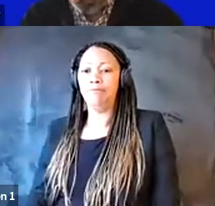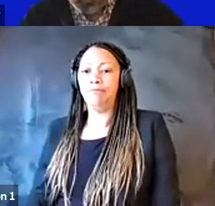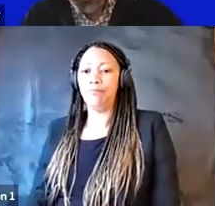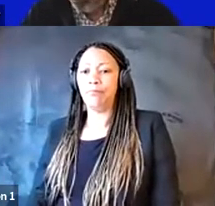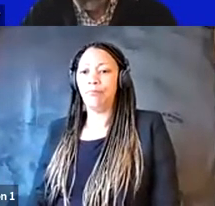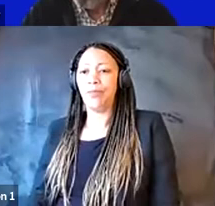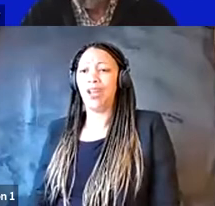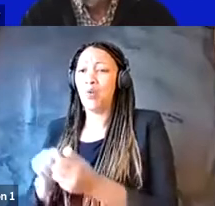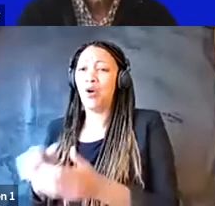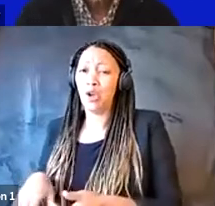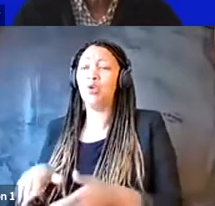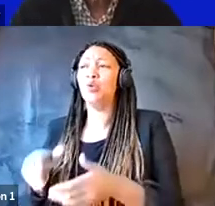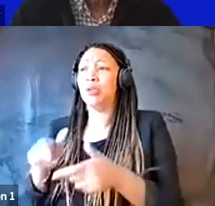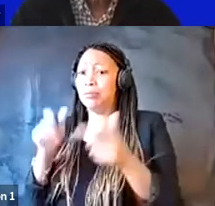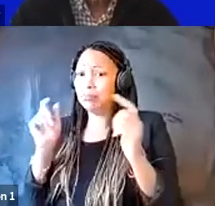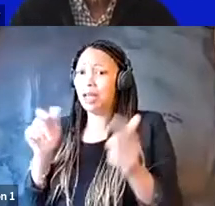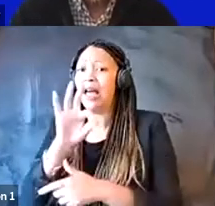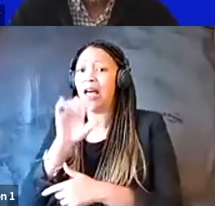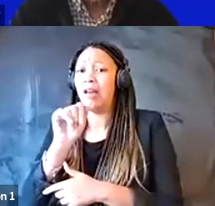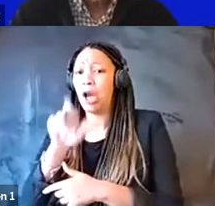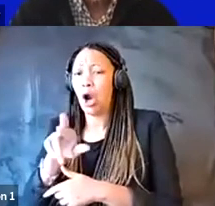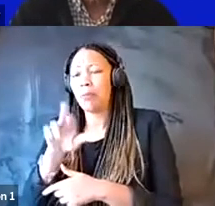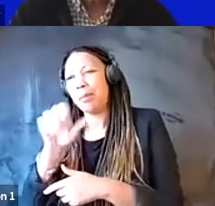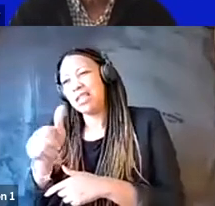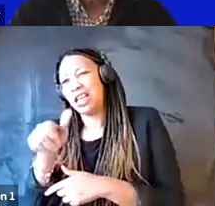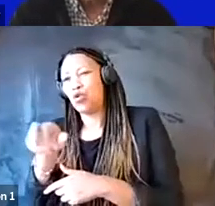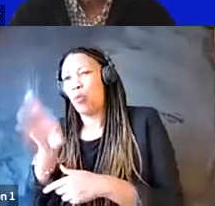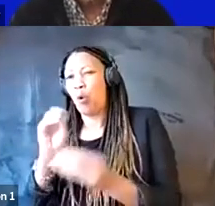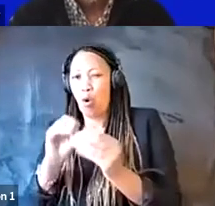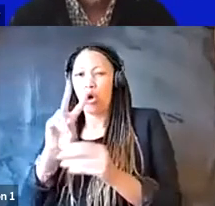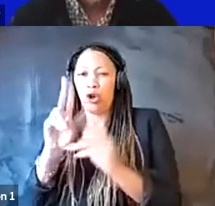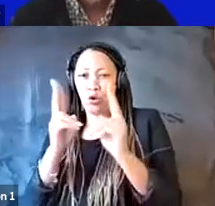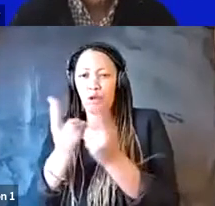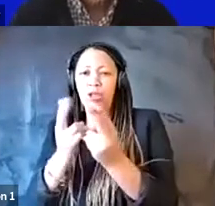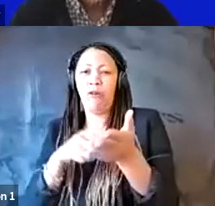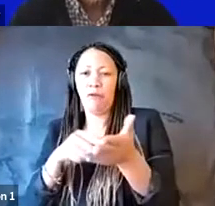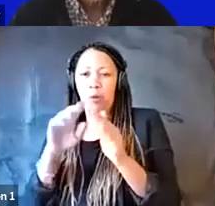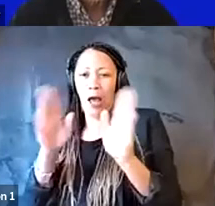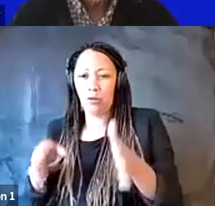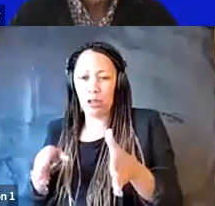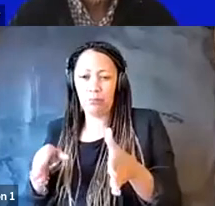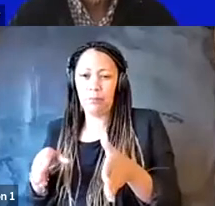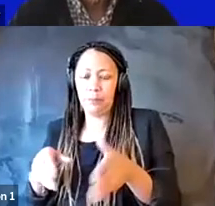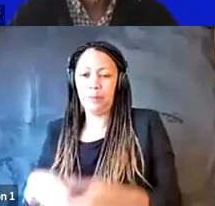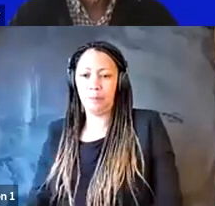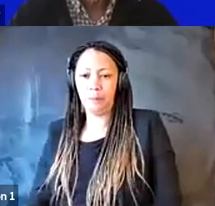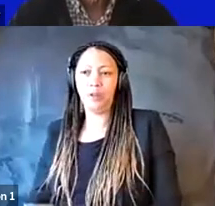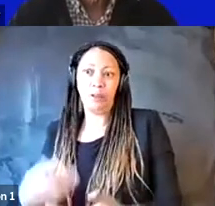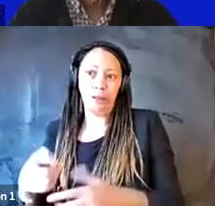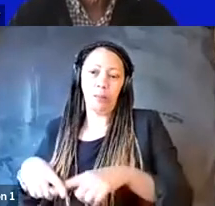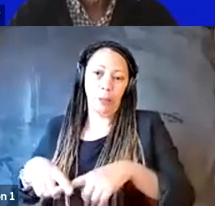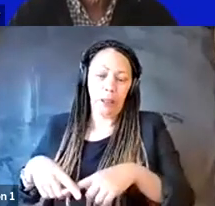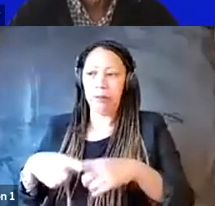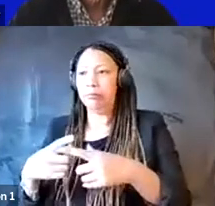substantial amount of FAR. So I would say, you know, 10 or more units of affordable housing, you know, certainly depending, give or take,